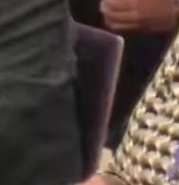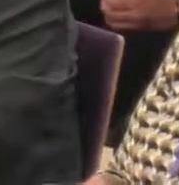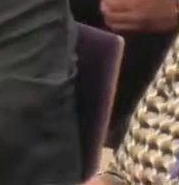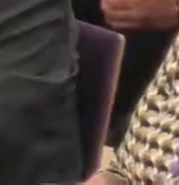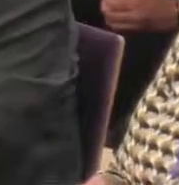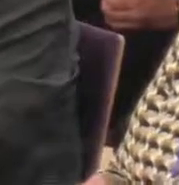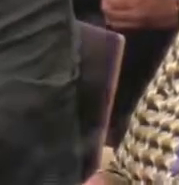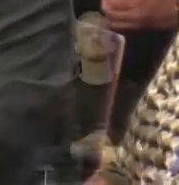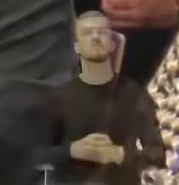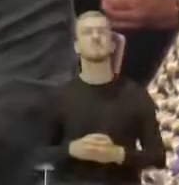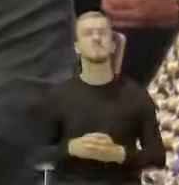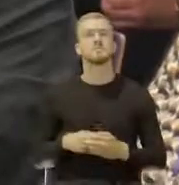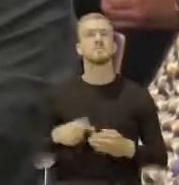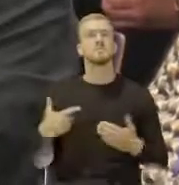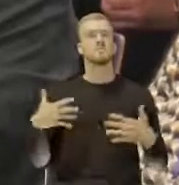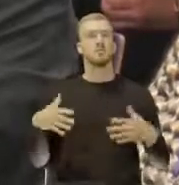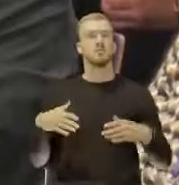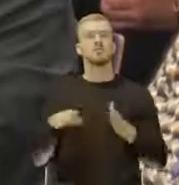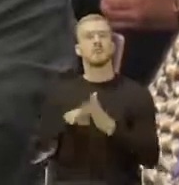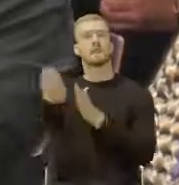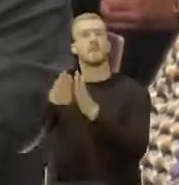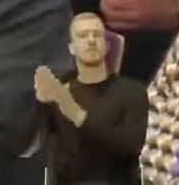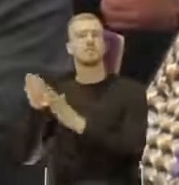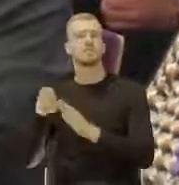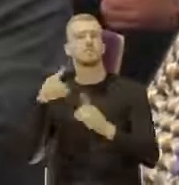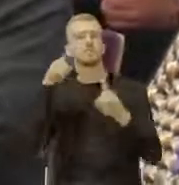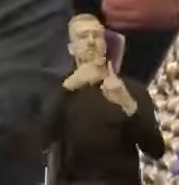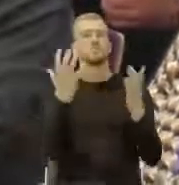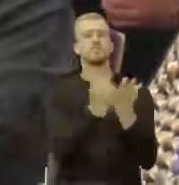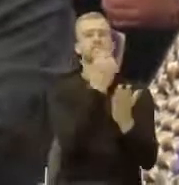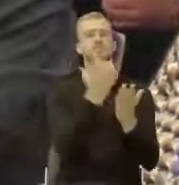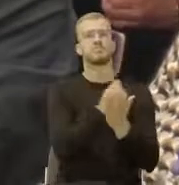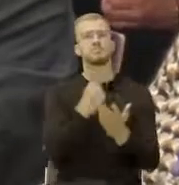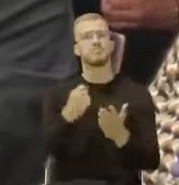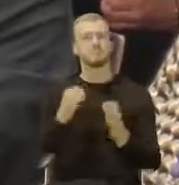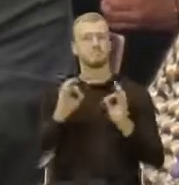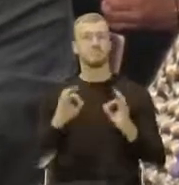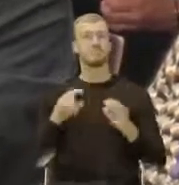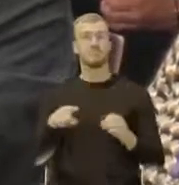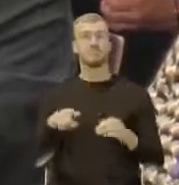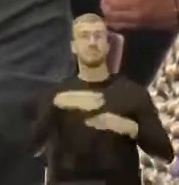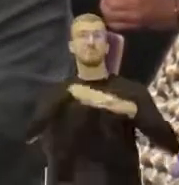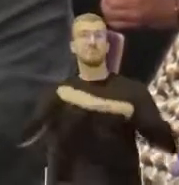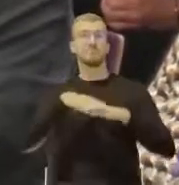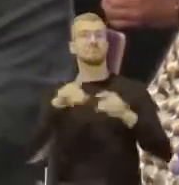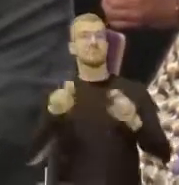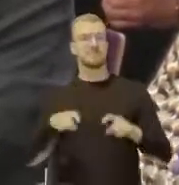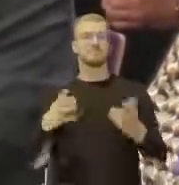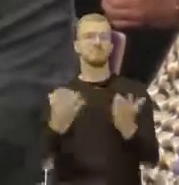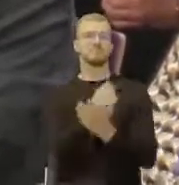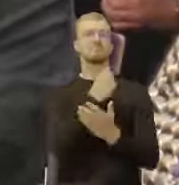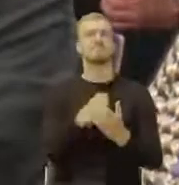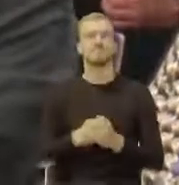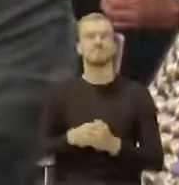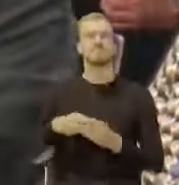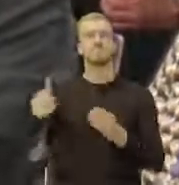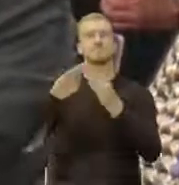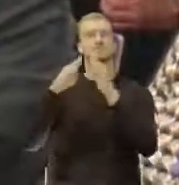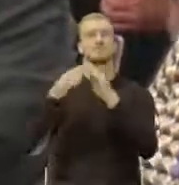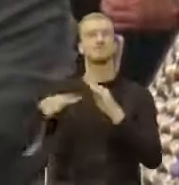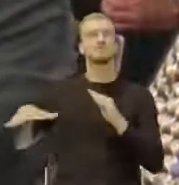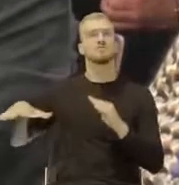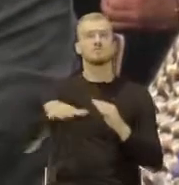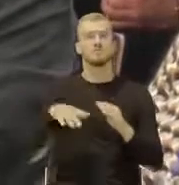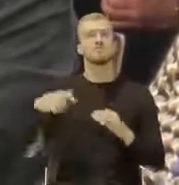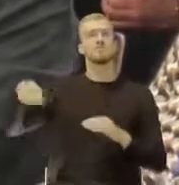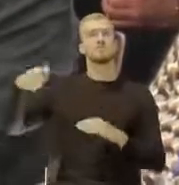Universal Development Agendas. As mayors and as municipalists, we cannot understate its value, and we need